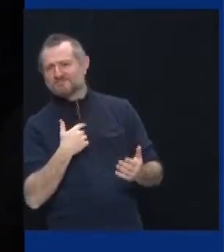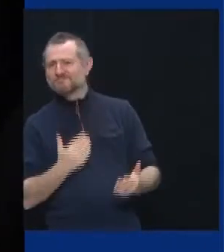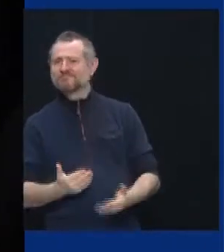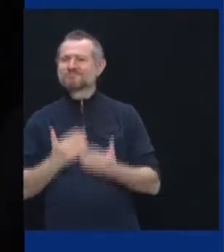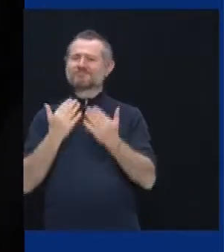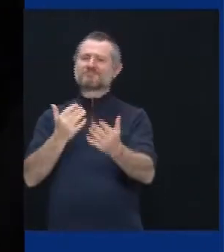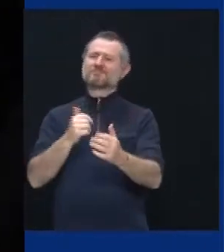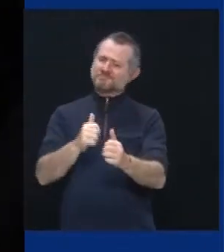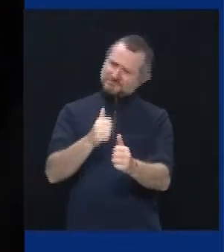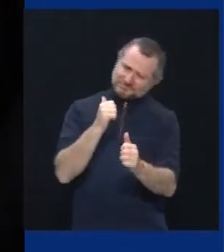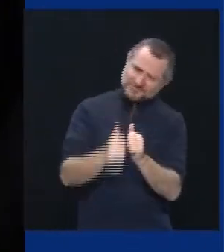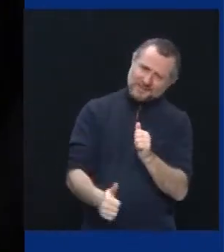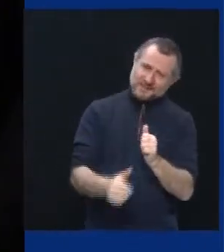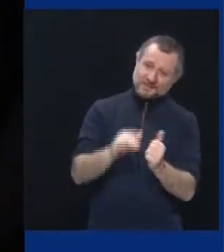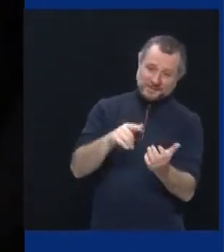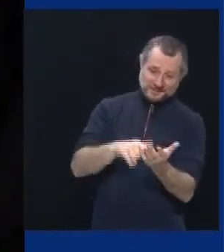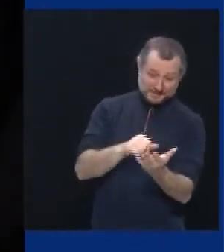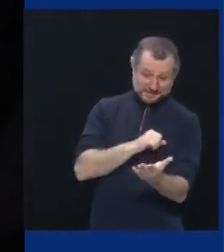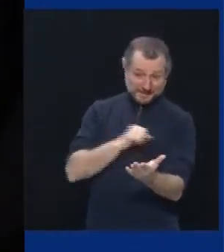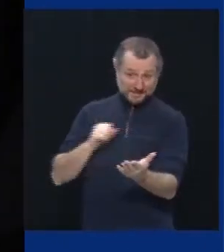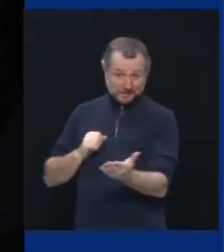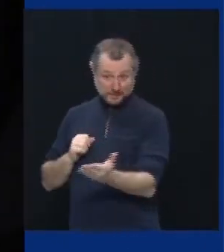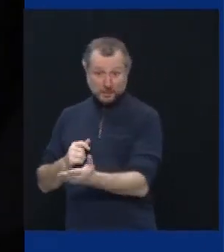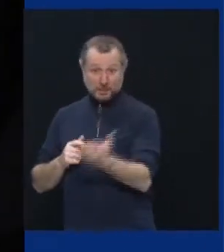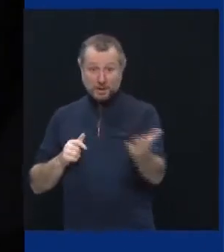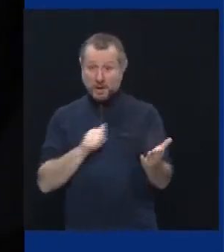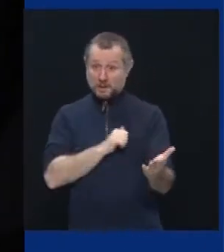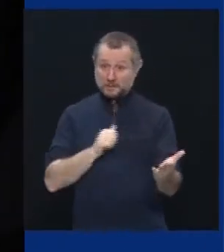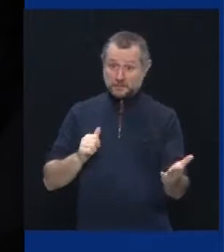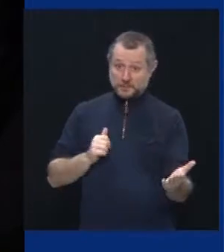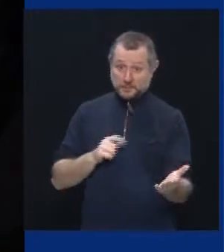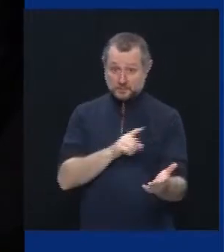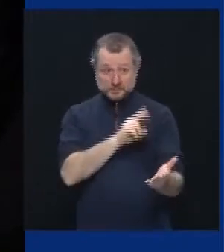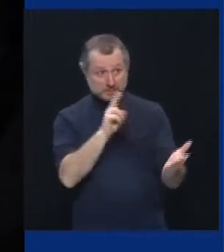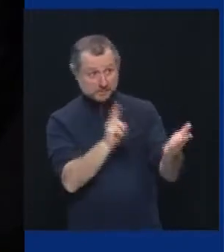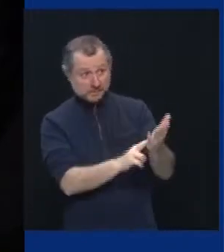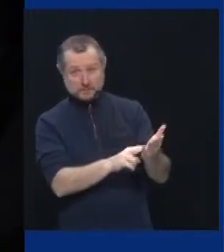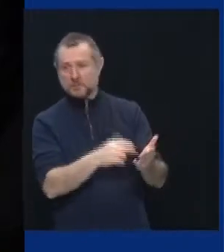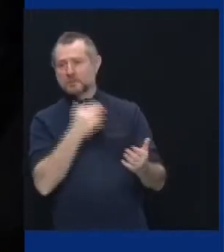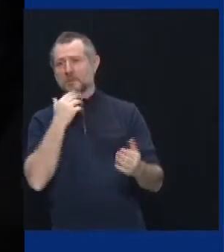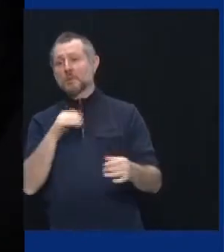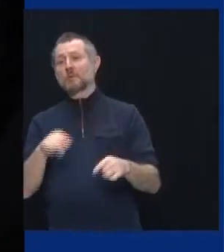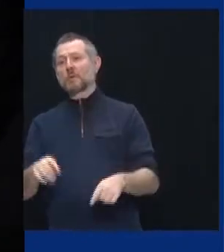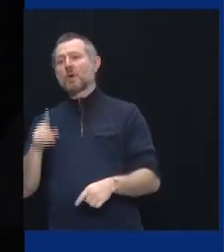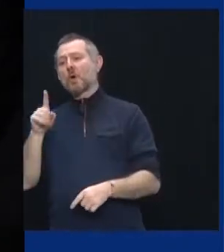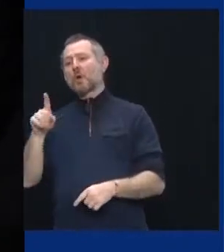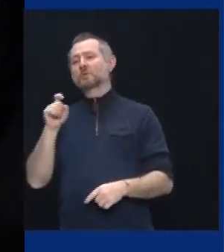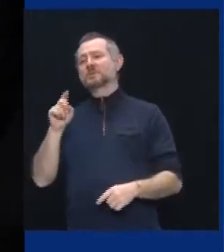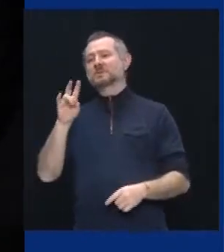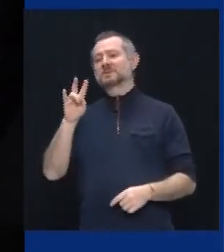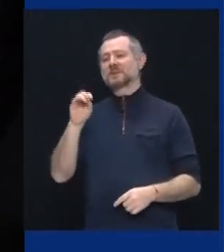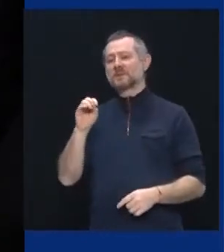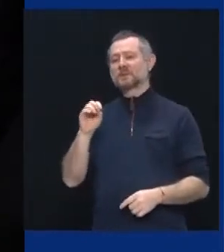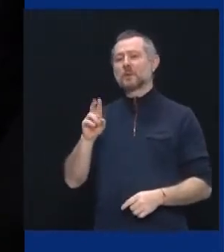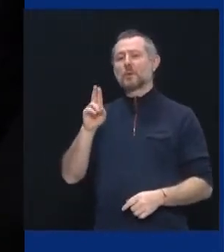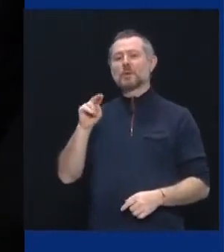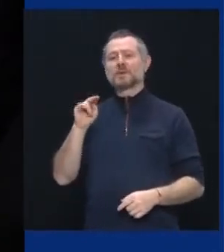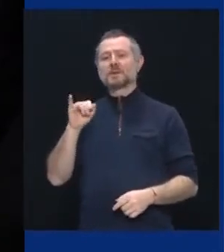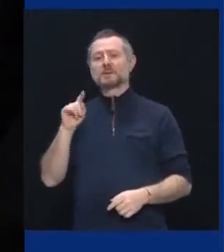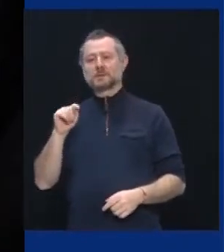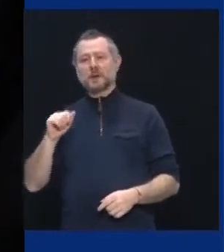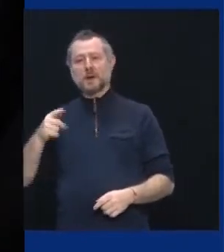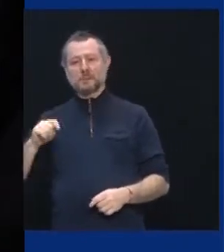Senate that said that the 170 units would be affordable at AMIs